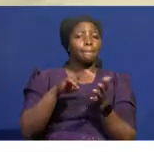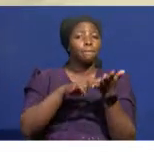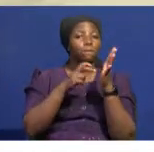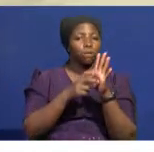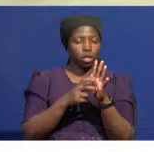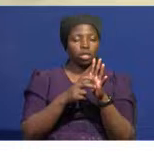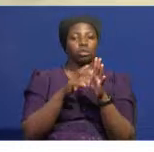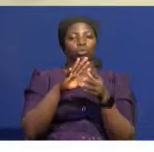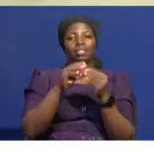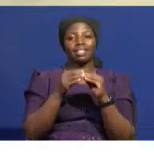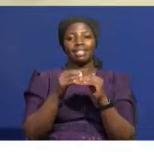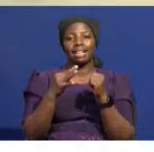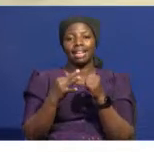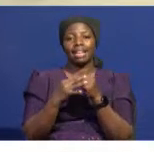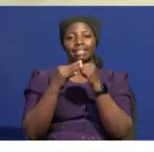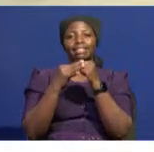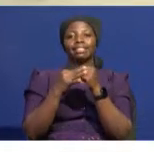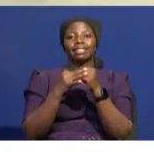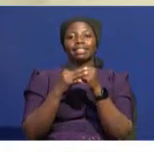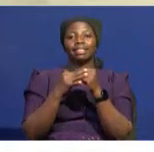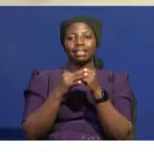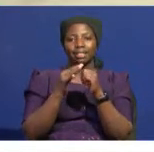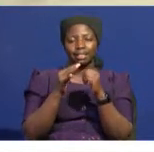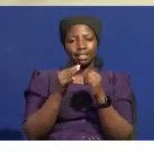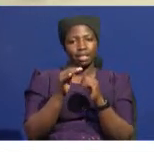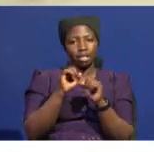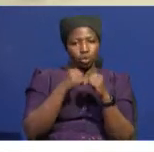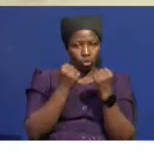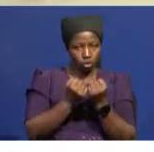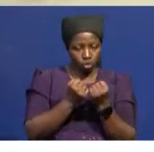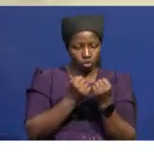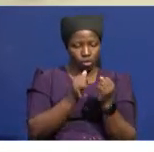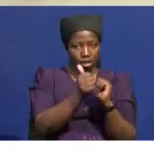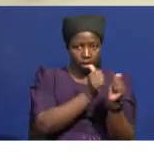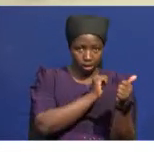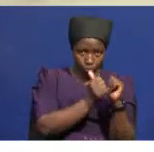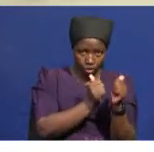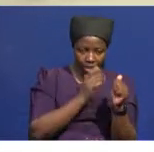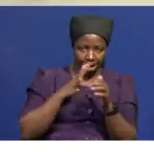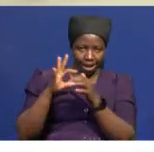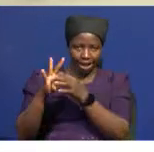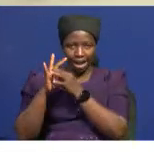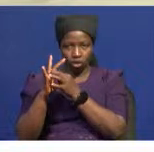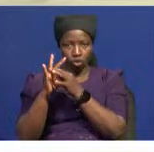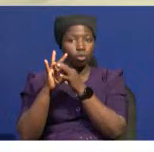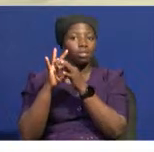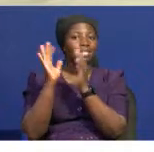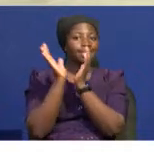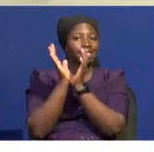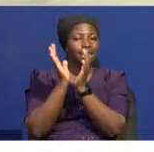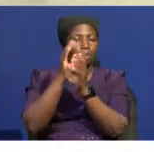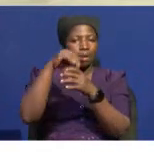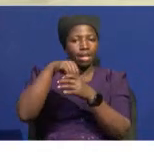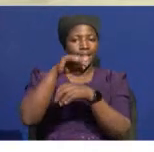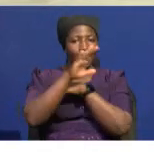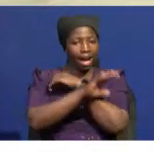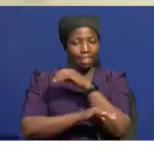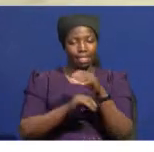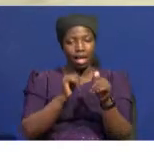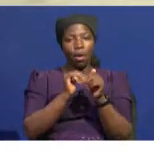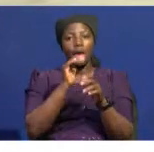create 8 social, sports, and cultural complexes throughout the country that will